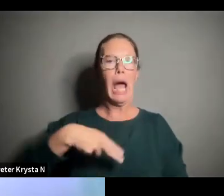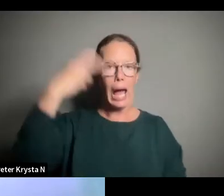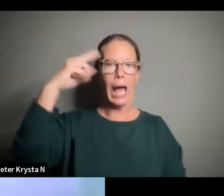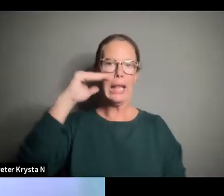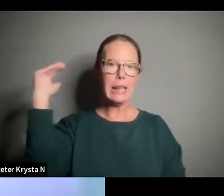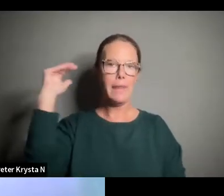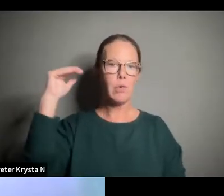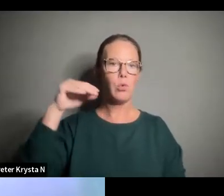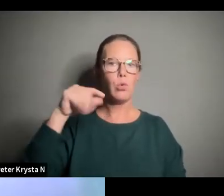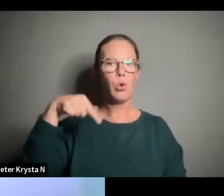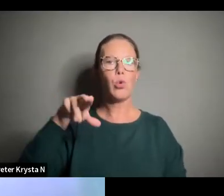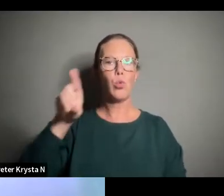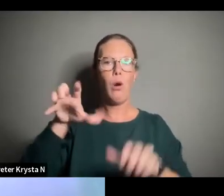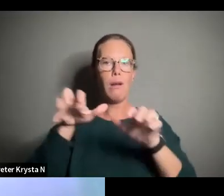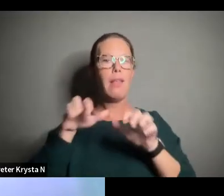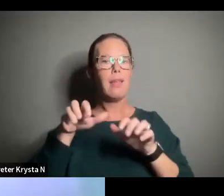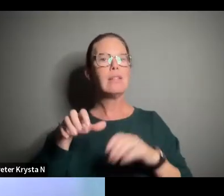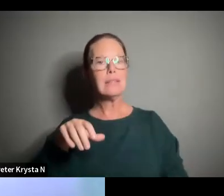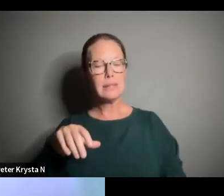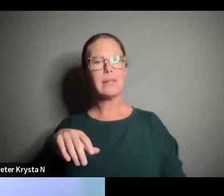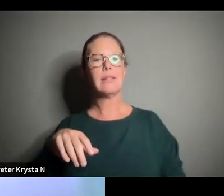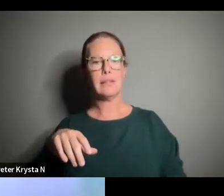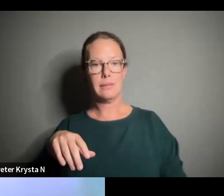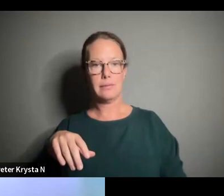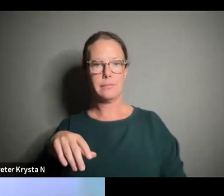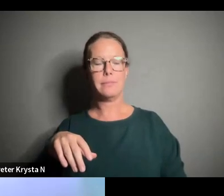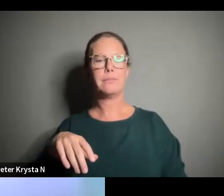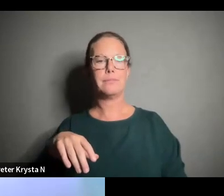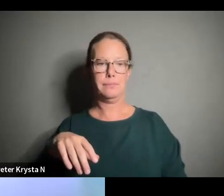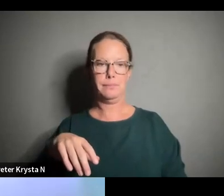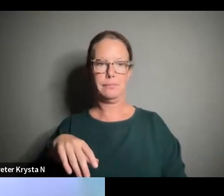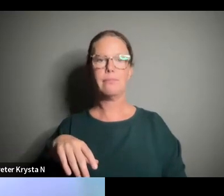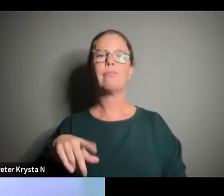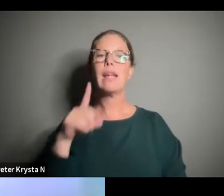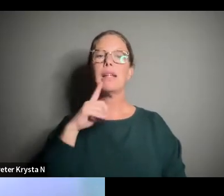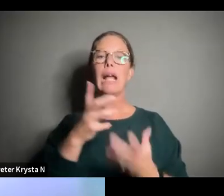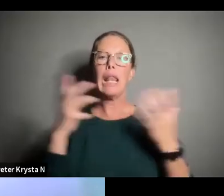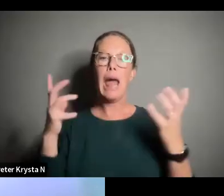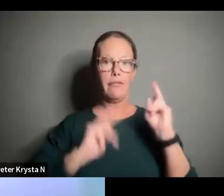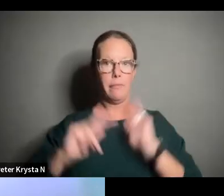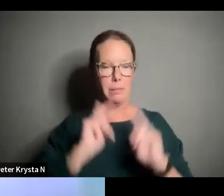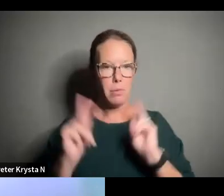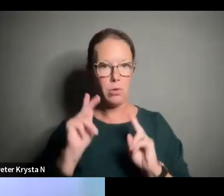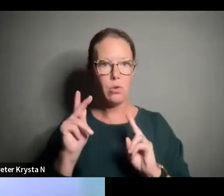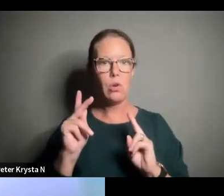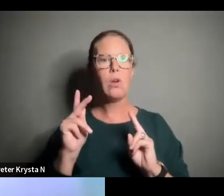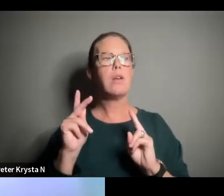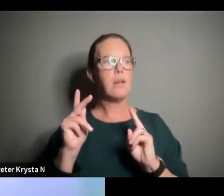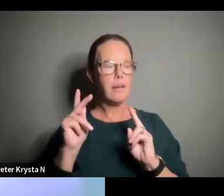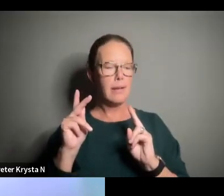There's 100,000 tracheostomies done for failure to wean in our ICU. So there's a lot of people looking